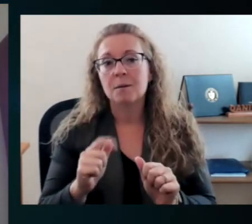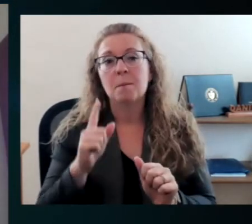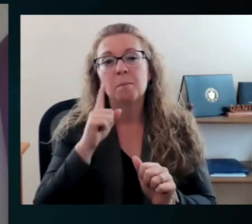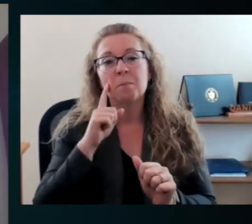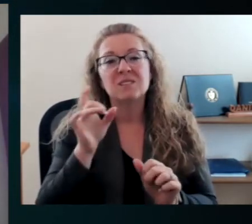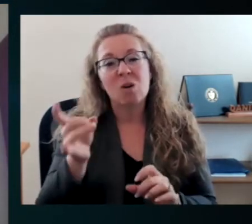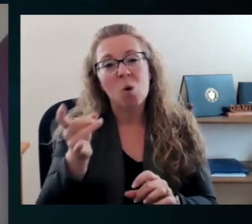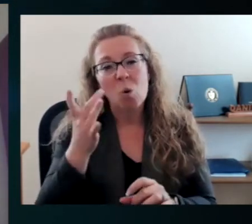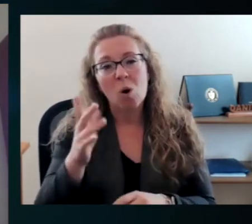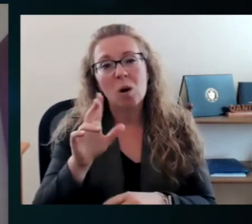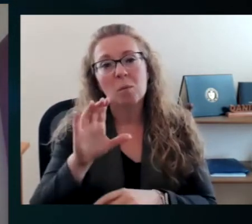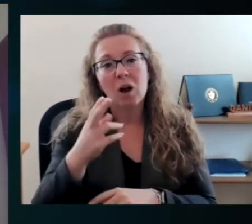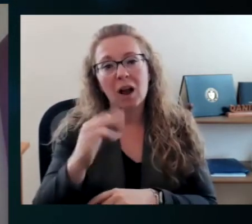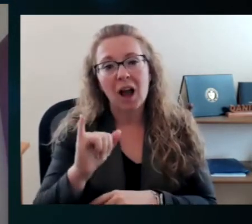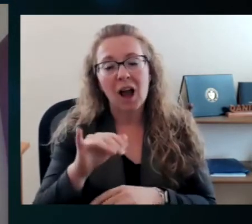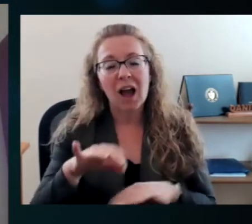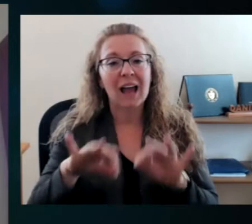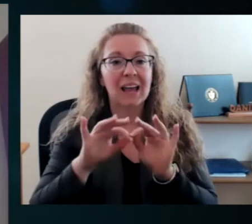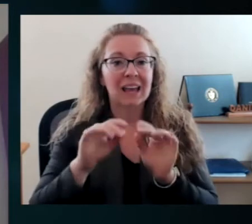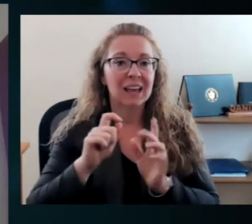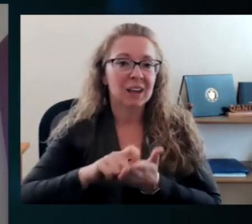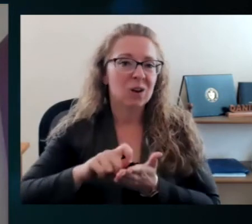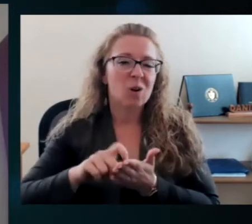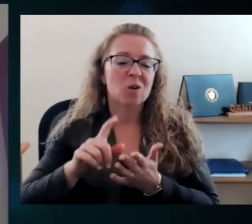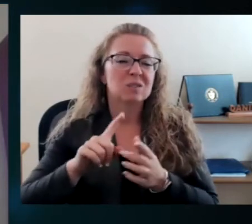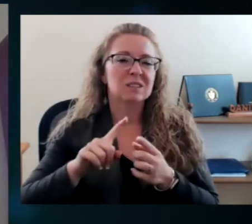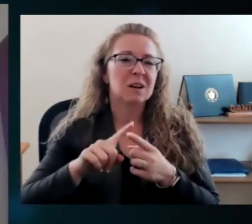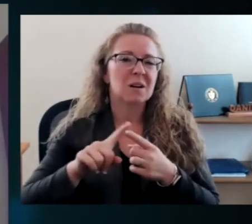first in so many cases because you feel really alone.